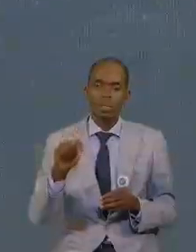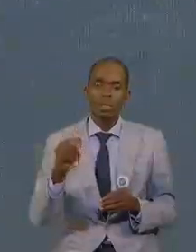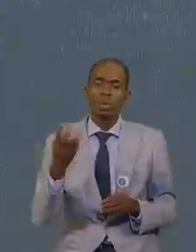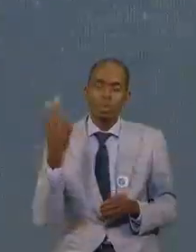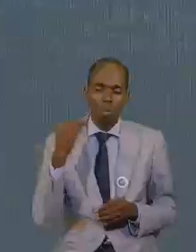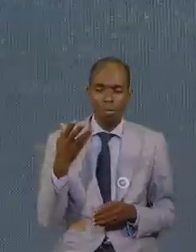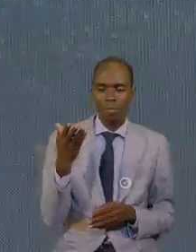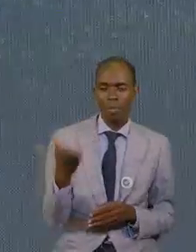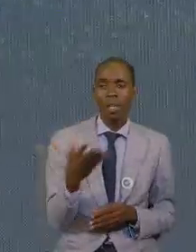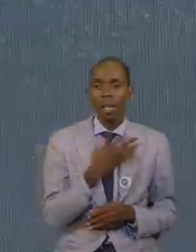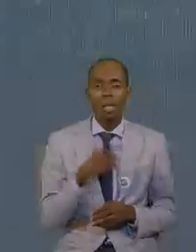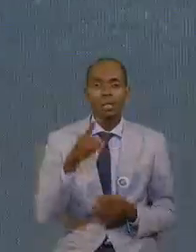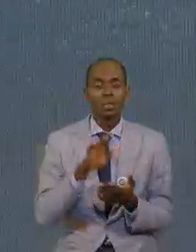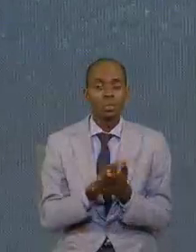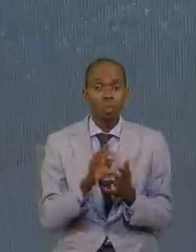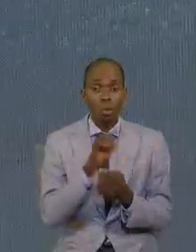you become born again.